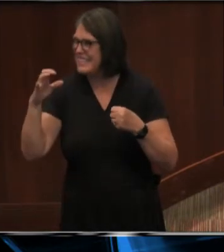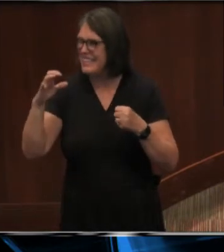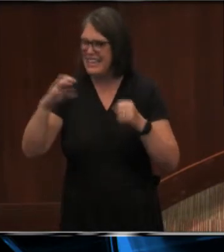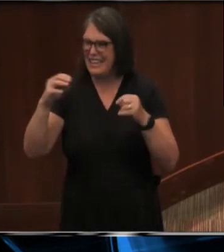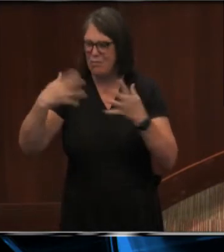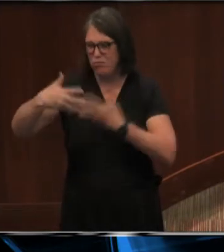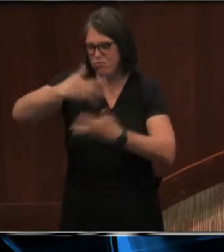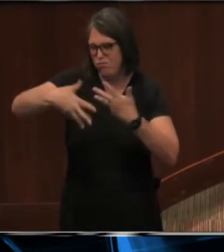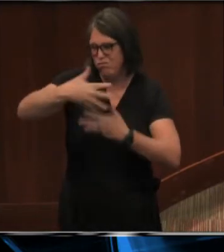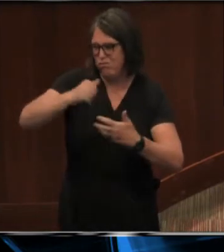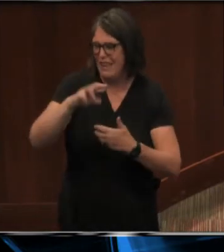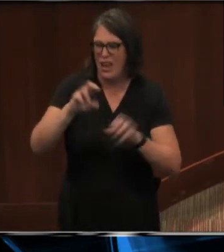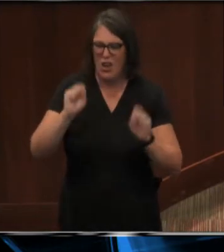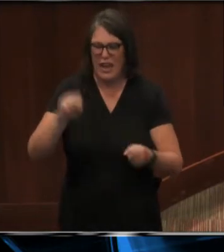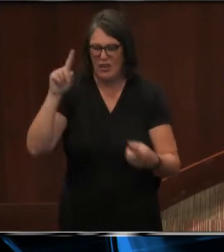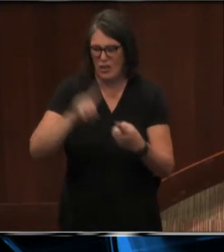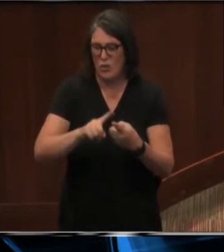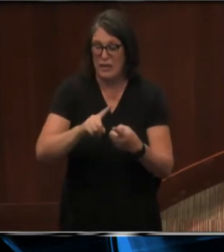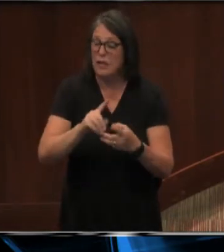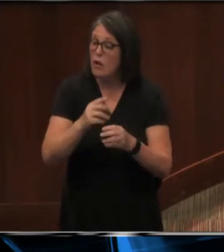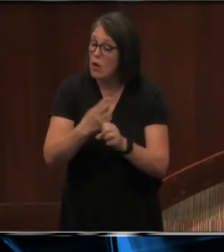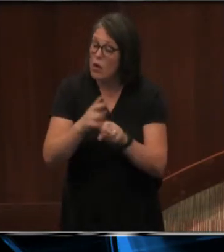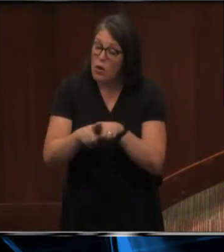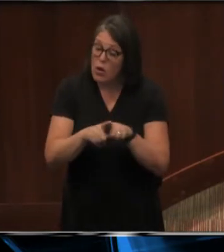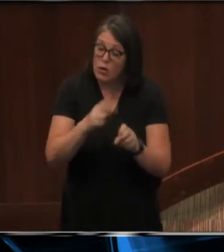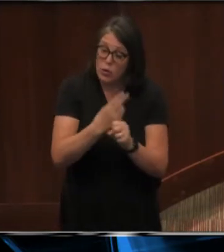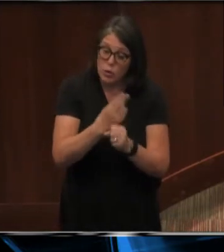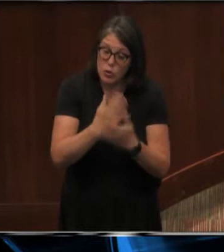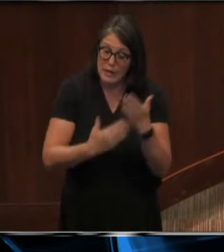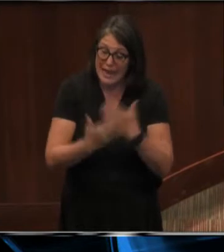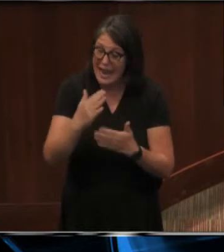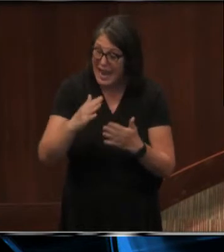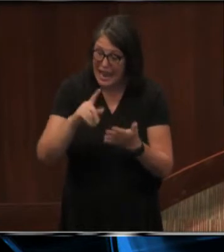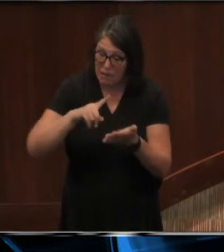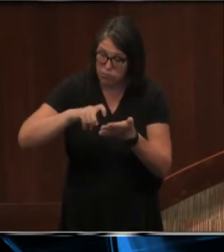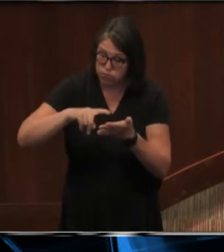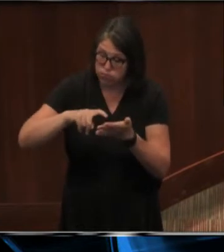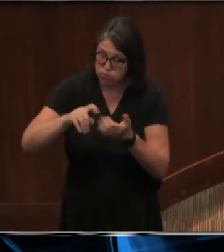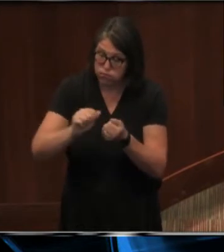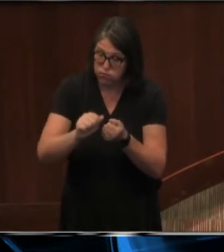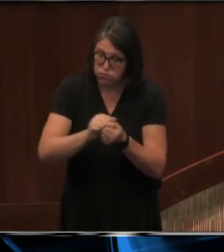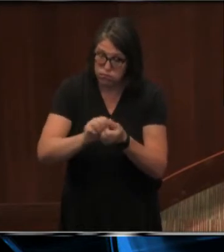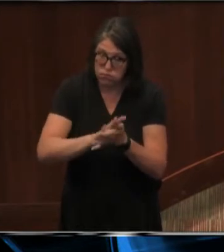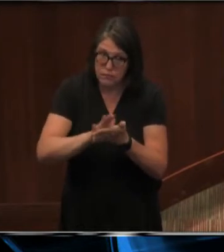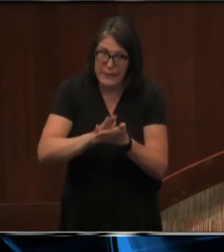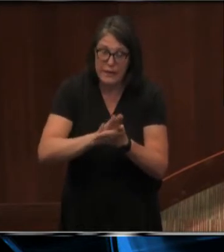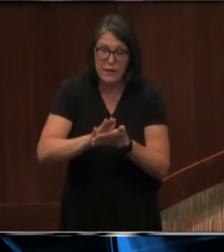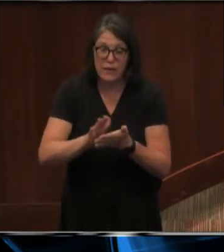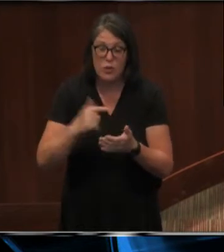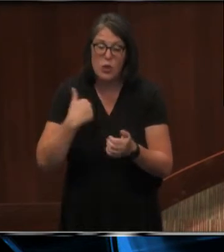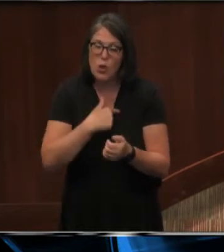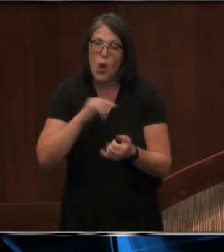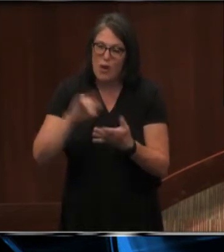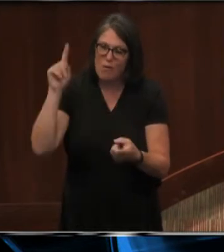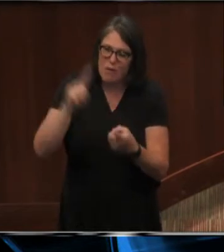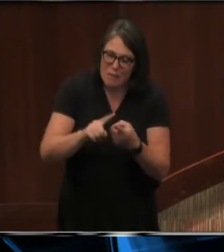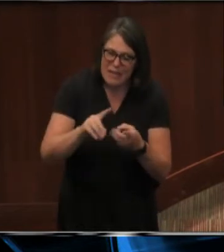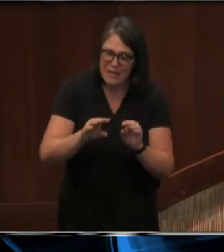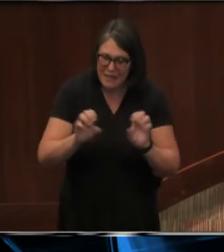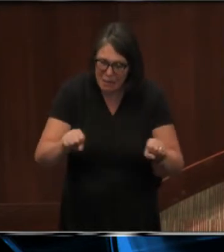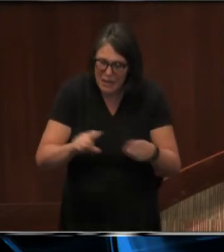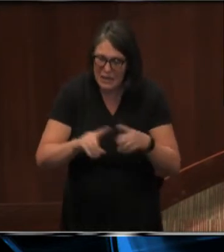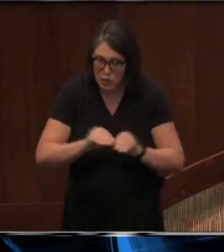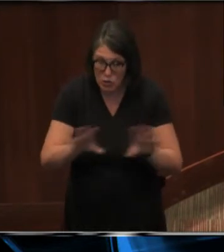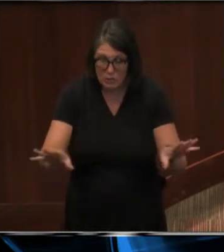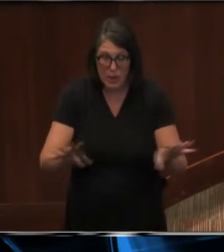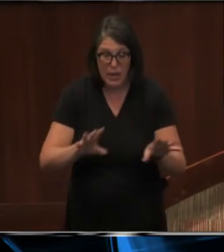we're using hand sanitizer. So we're minimizing the ability for that to spread. The other thing is that when